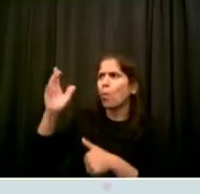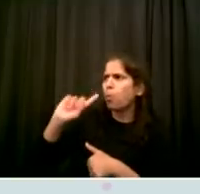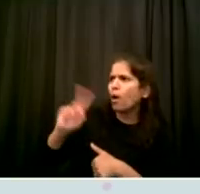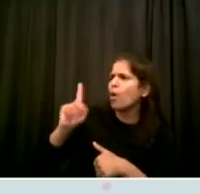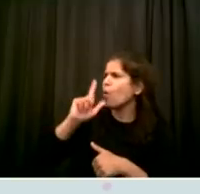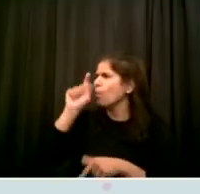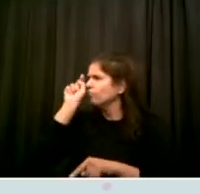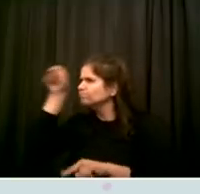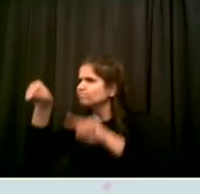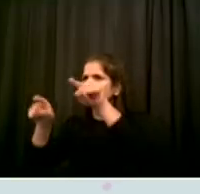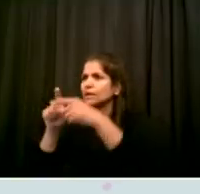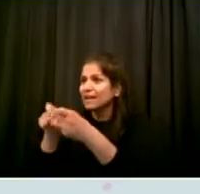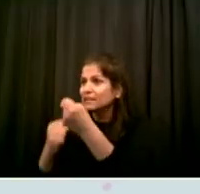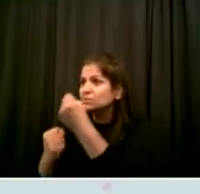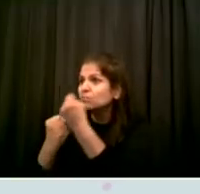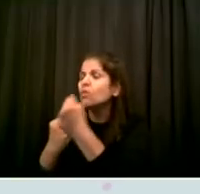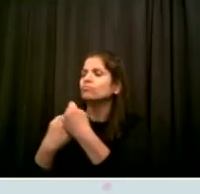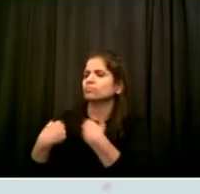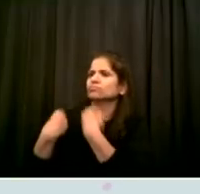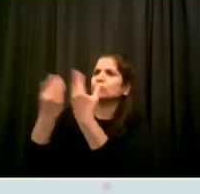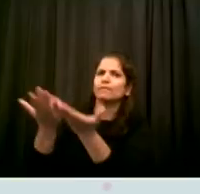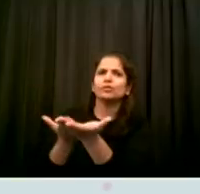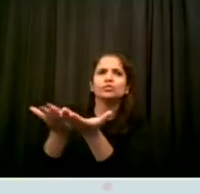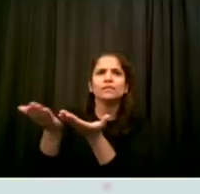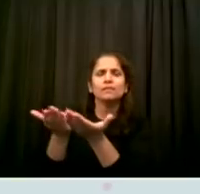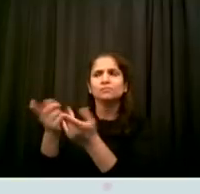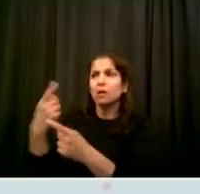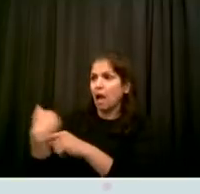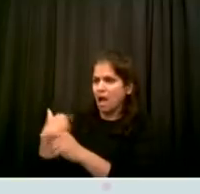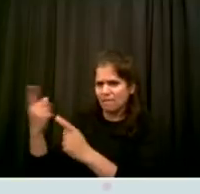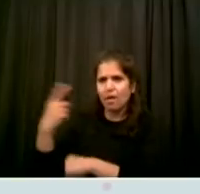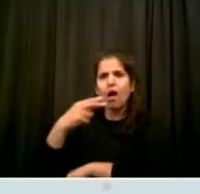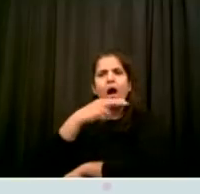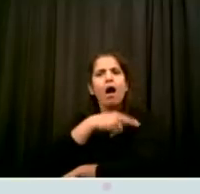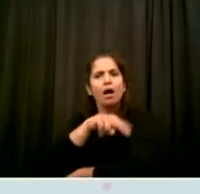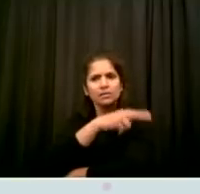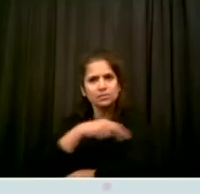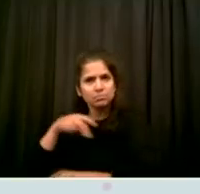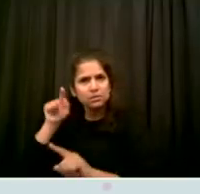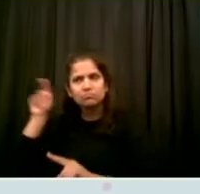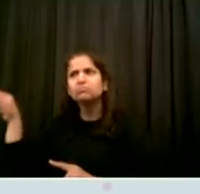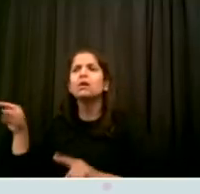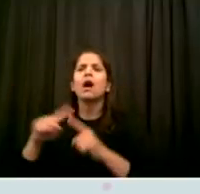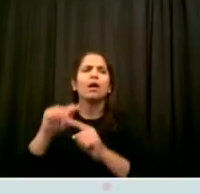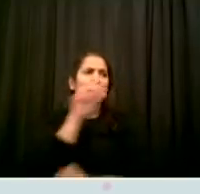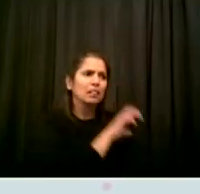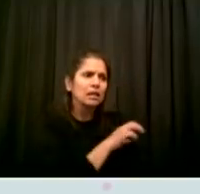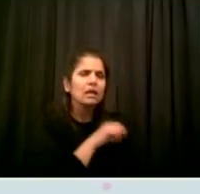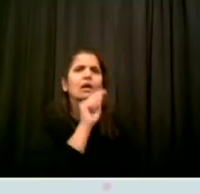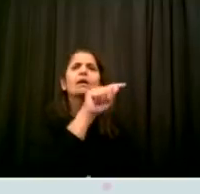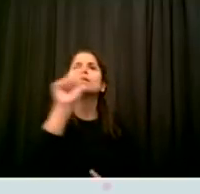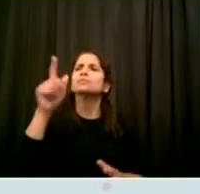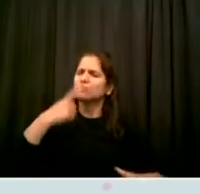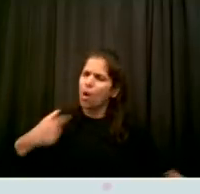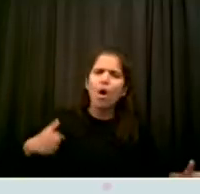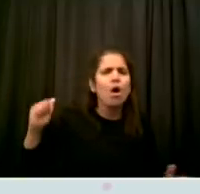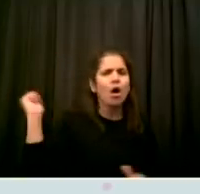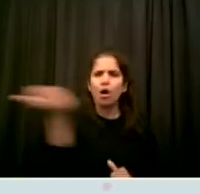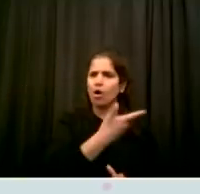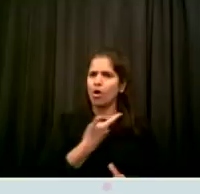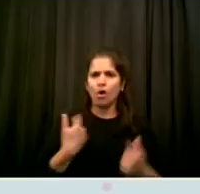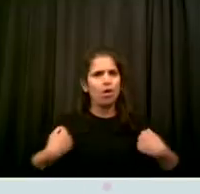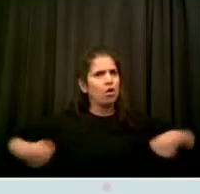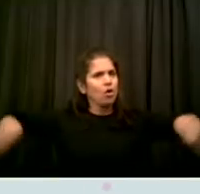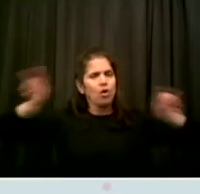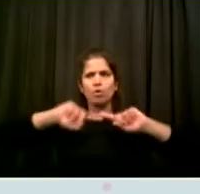that serve young people, including homeless youth, making sure that we're attending to that, not just the physical needs, but the mental health needs as